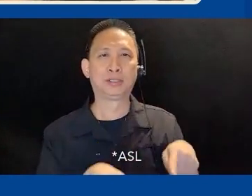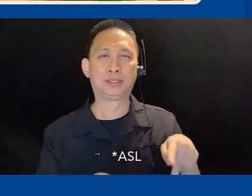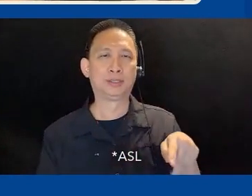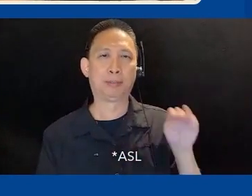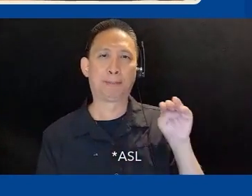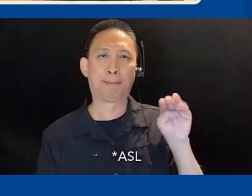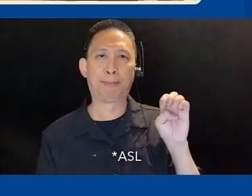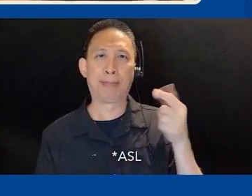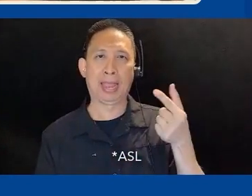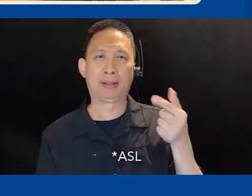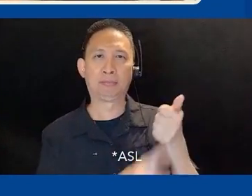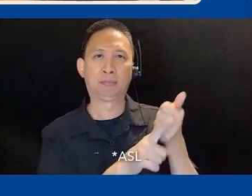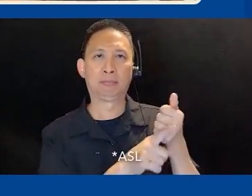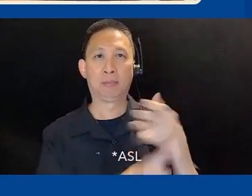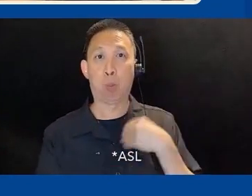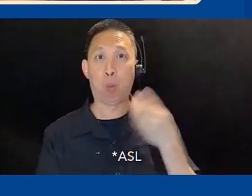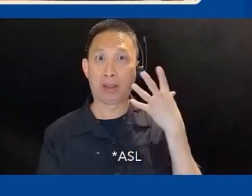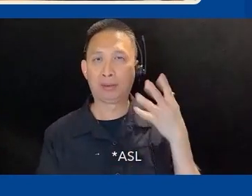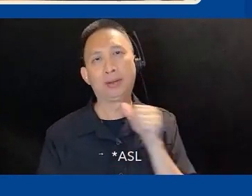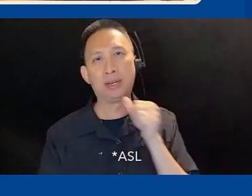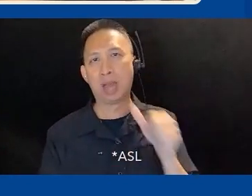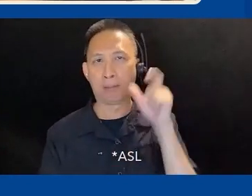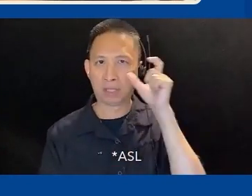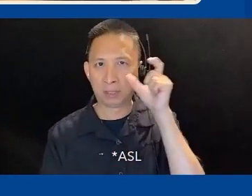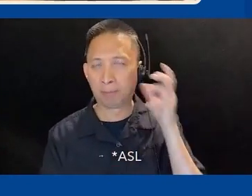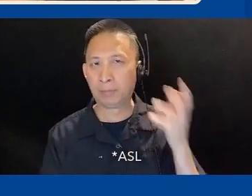had very little to do with it. And so,